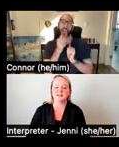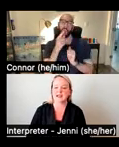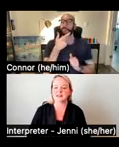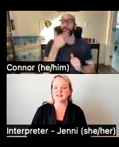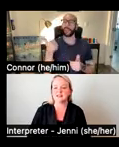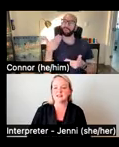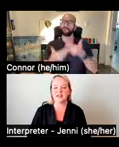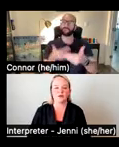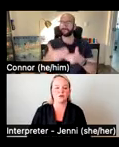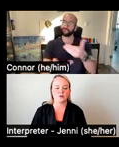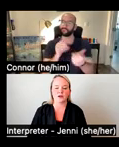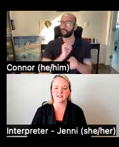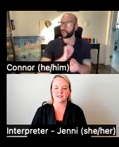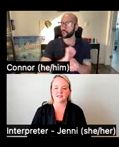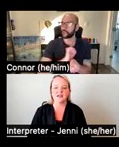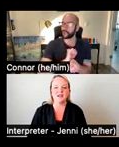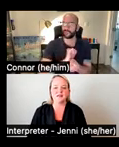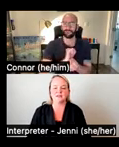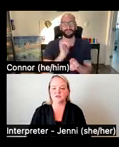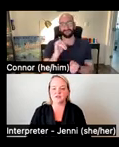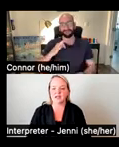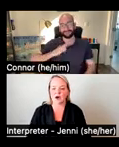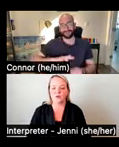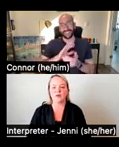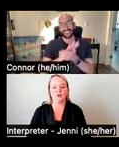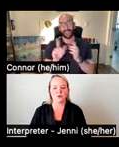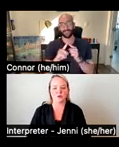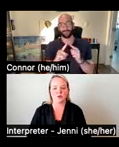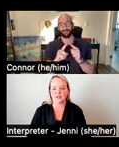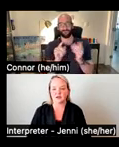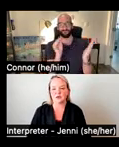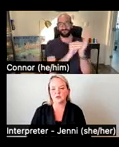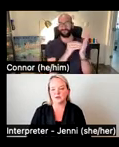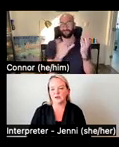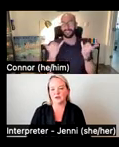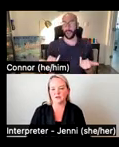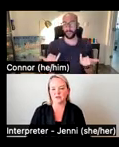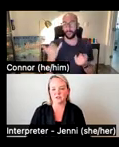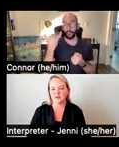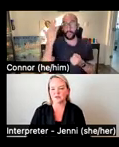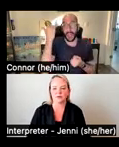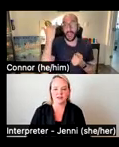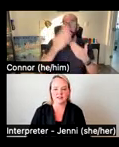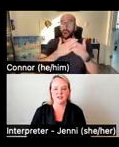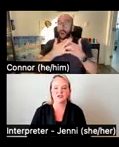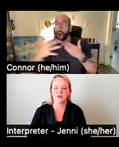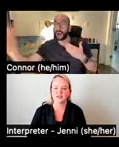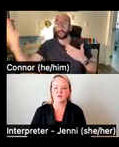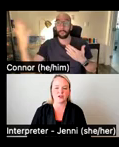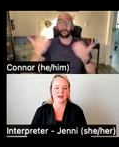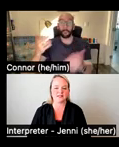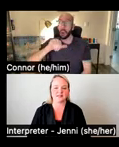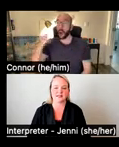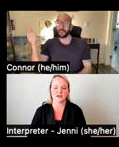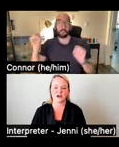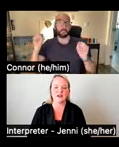it says access needs and work preferences. So this is just how, when you are working with other individuals or organizations, you put in what